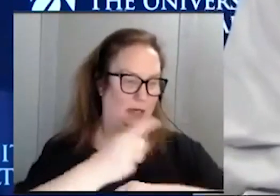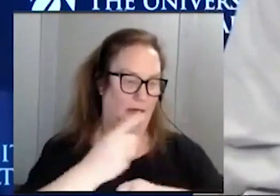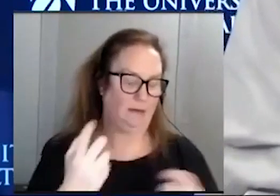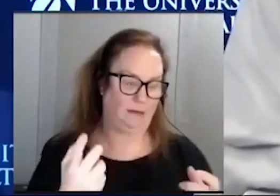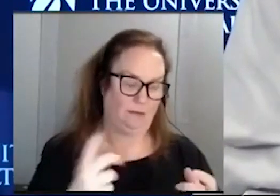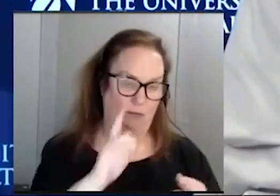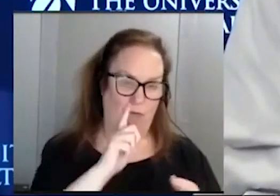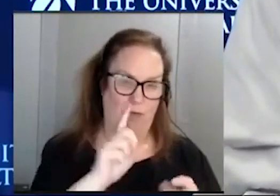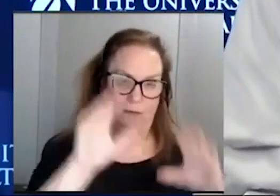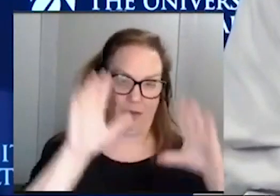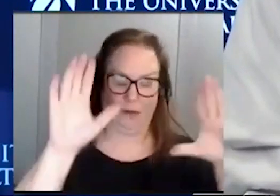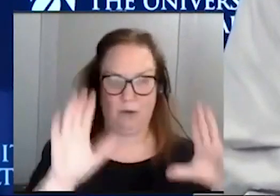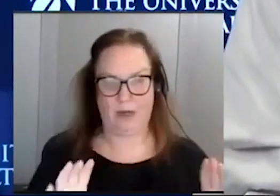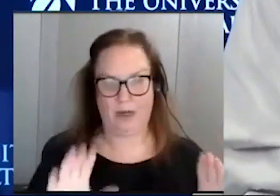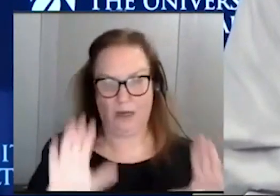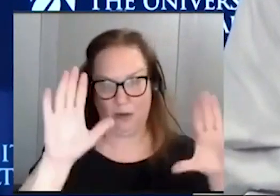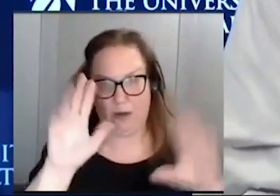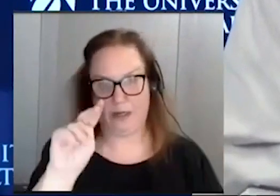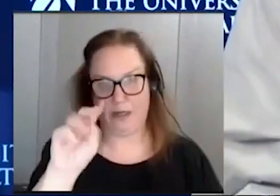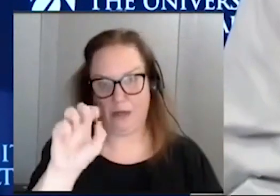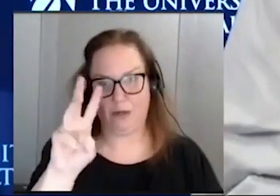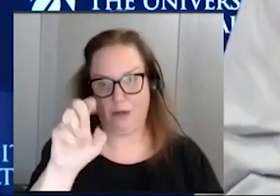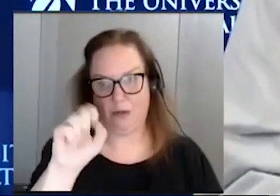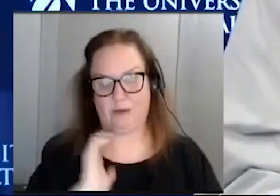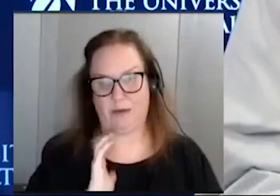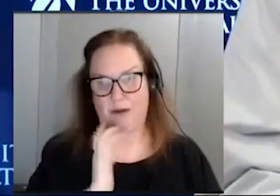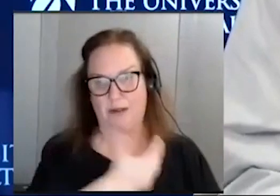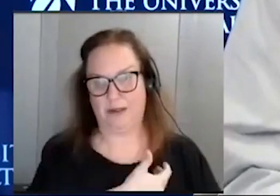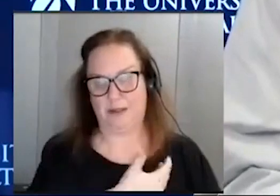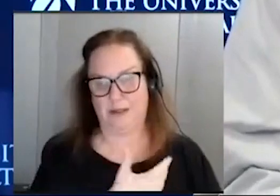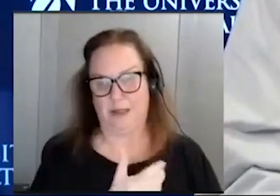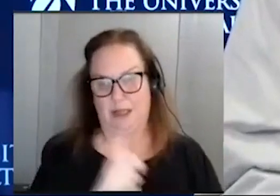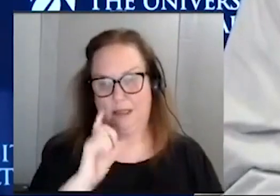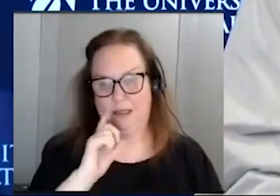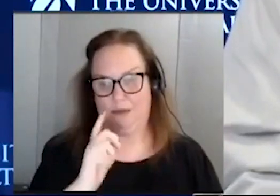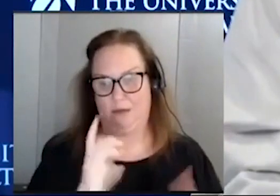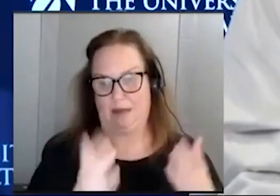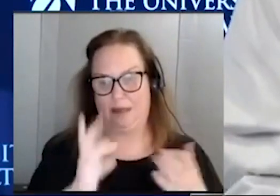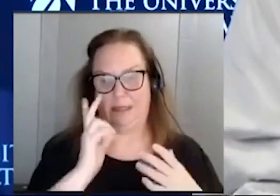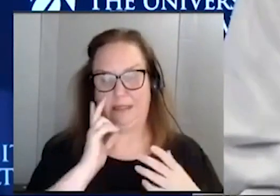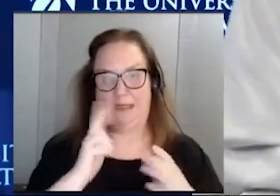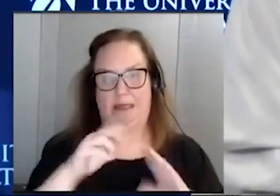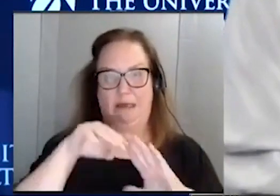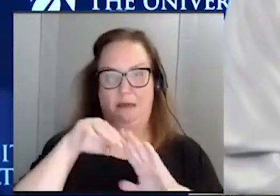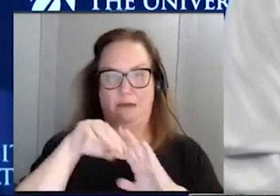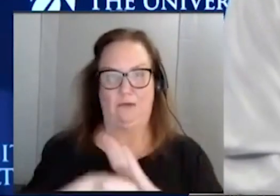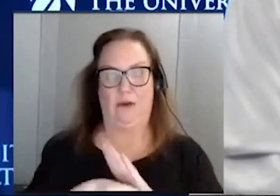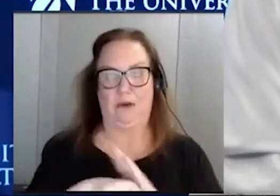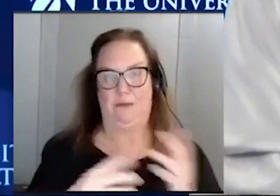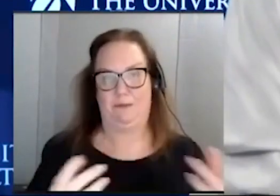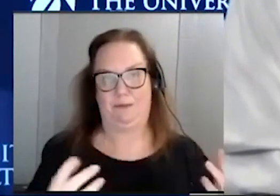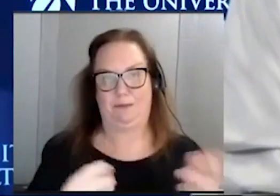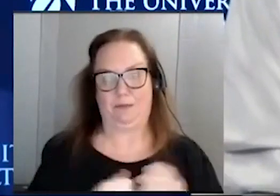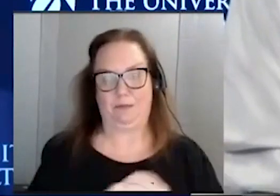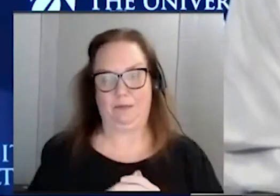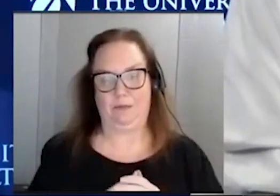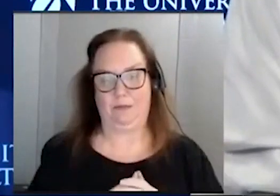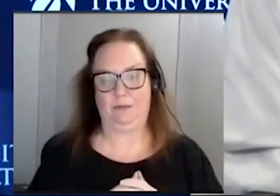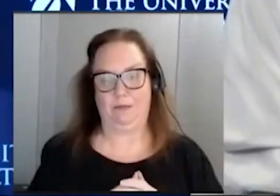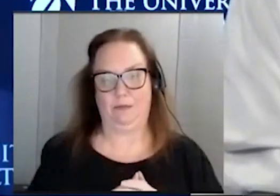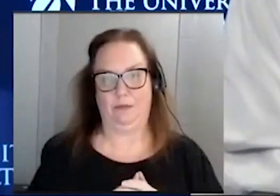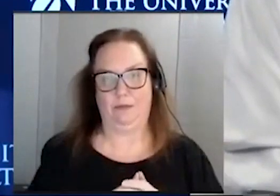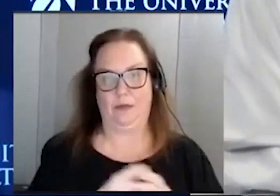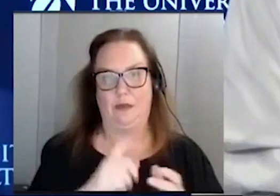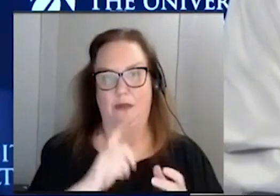great news to all of us, I think, to think that really we might be seeing a drop. And I can't sing the song Some Kind